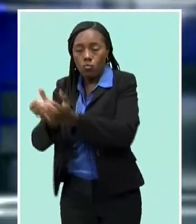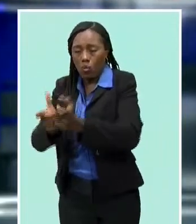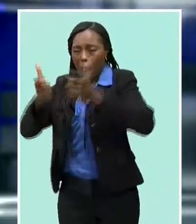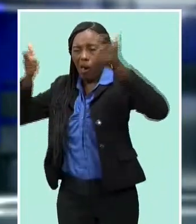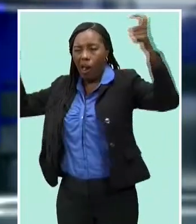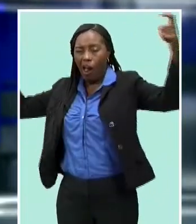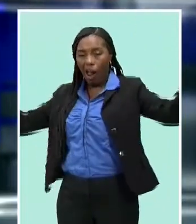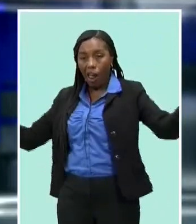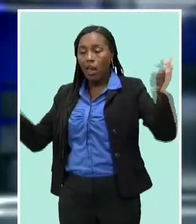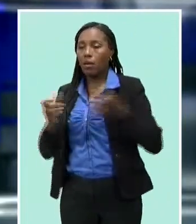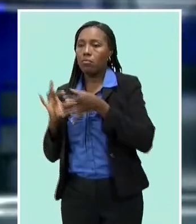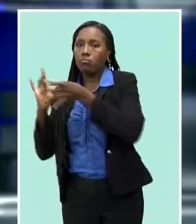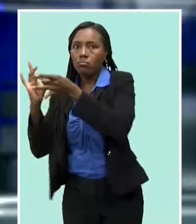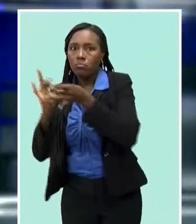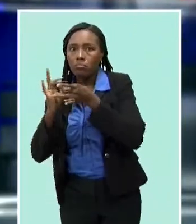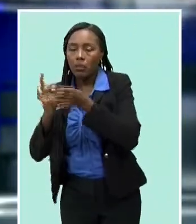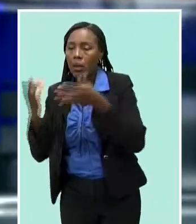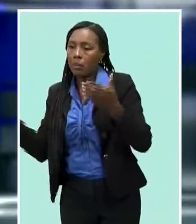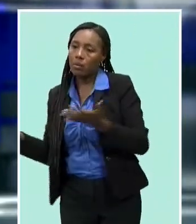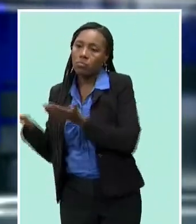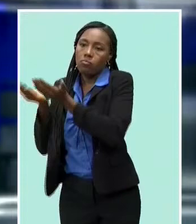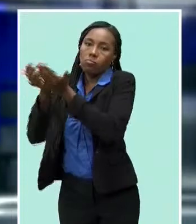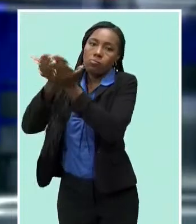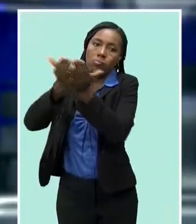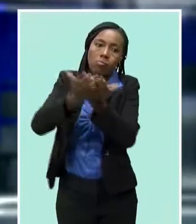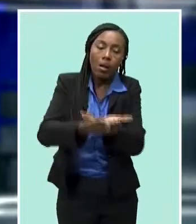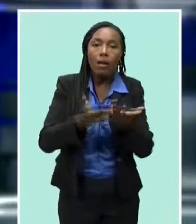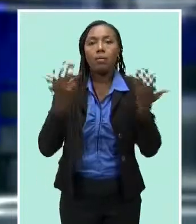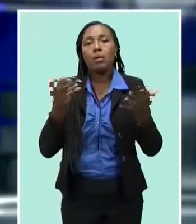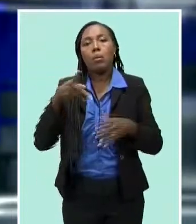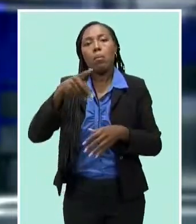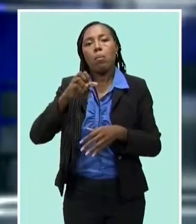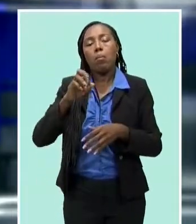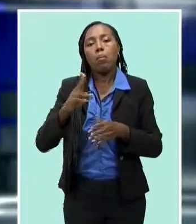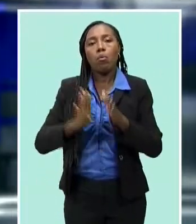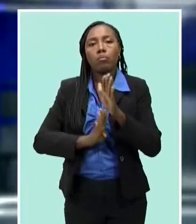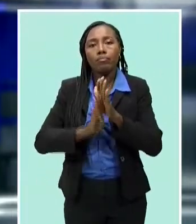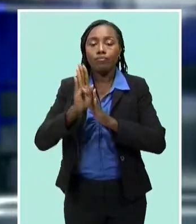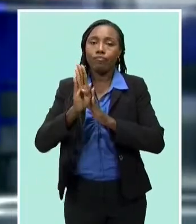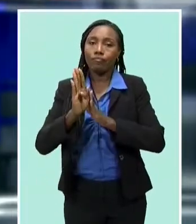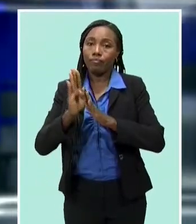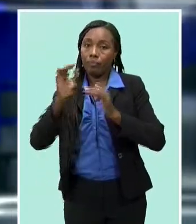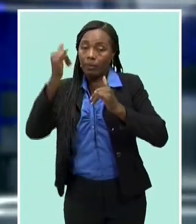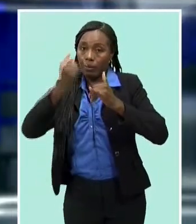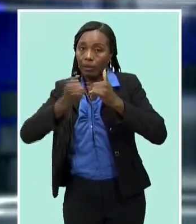new ways of partnership, including in areas such as port development. And finally, the Prime